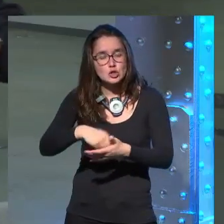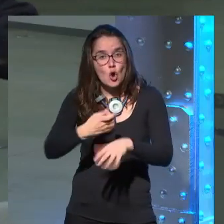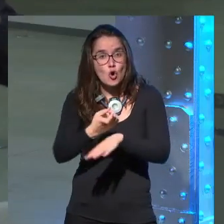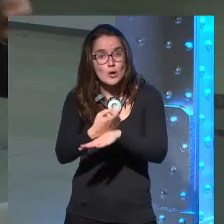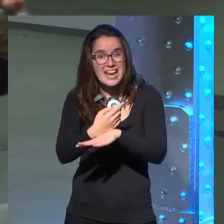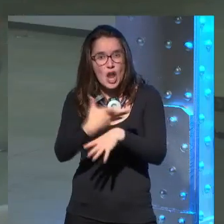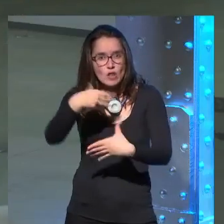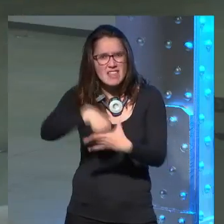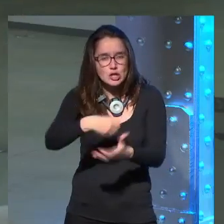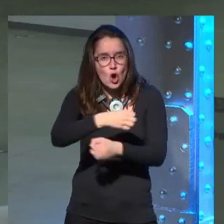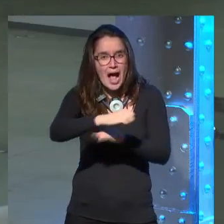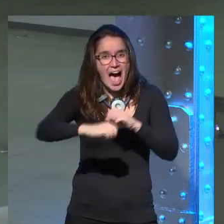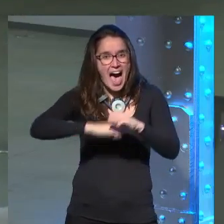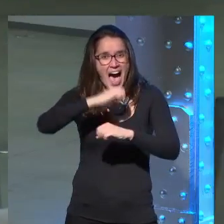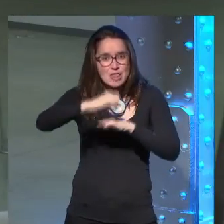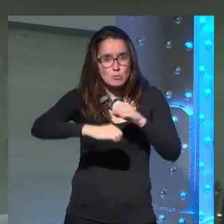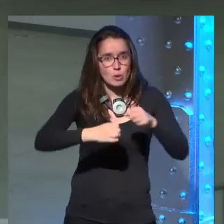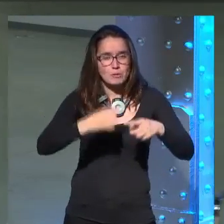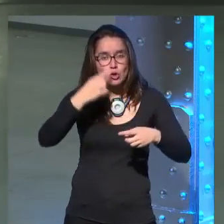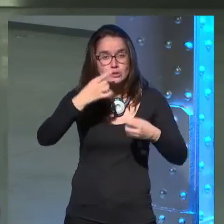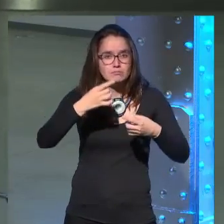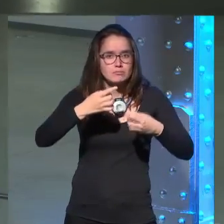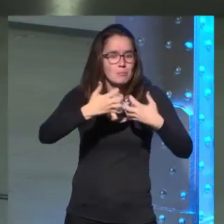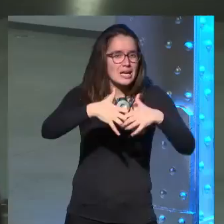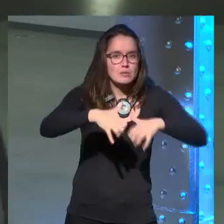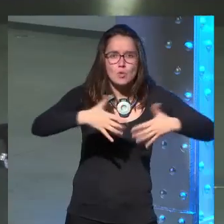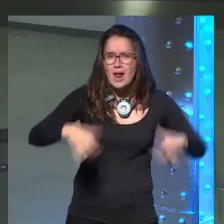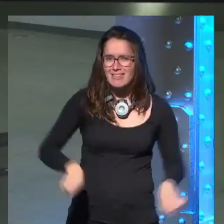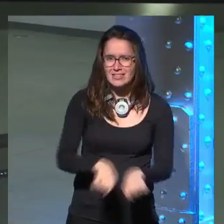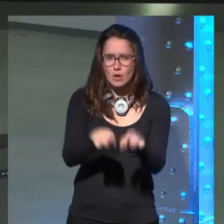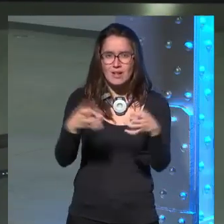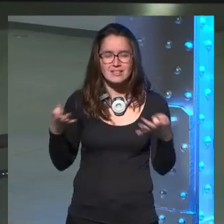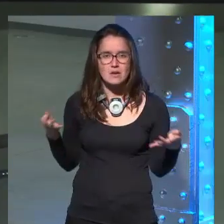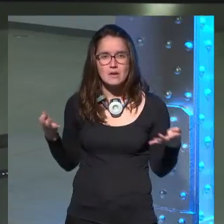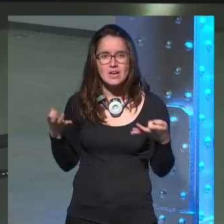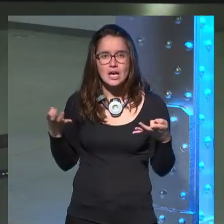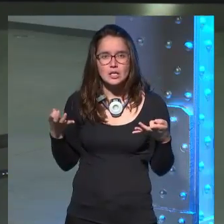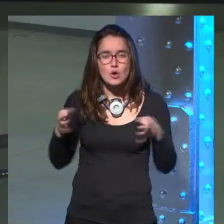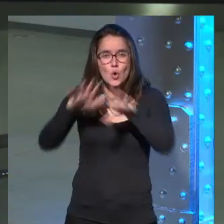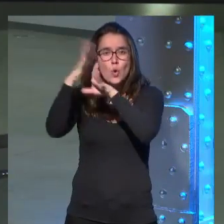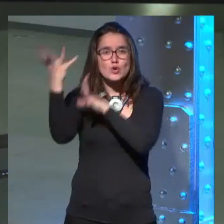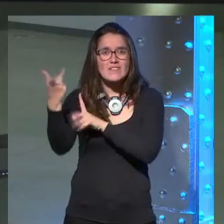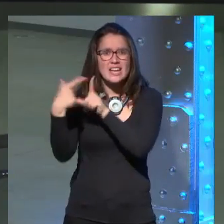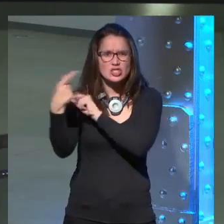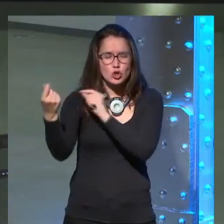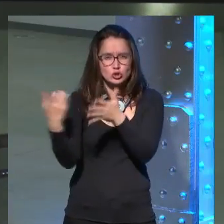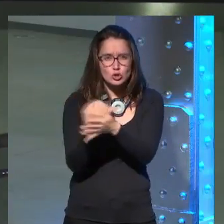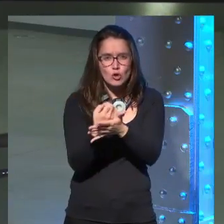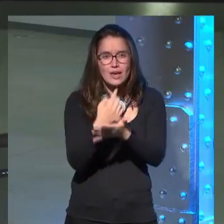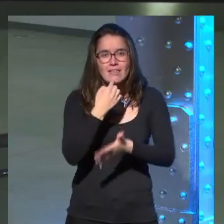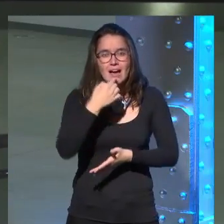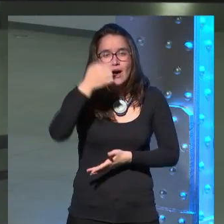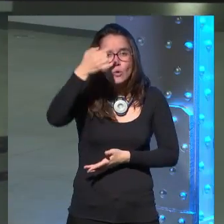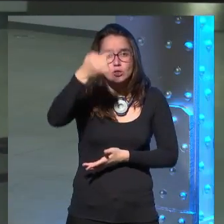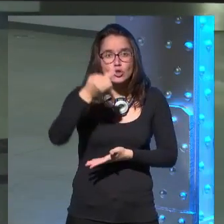we now know whatever mechanism it is must be spread across the whole universe, which is determining when this thing will radiate.